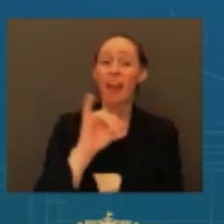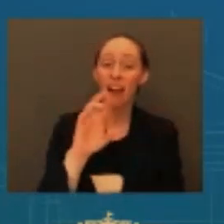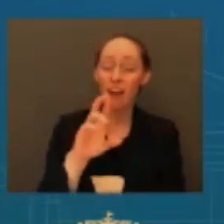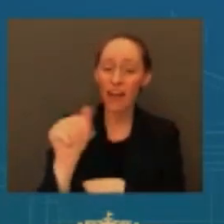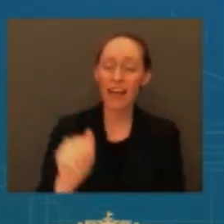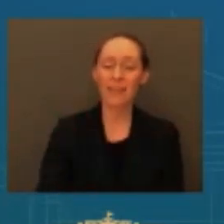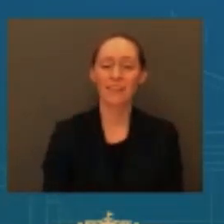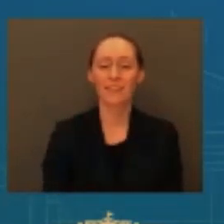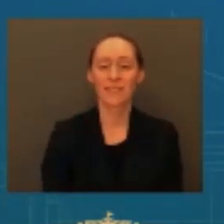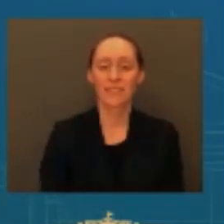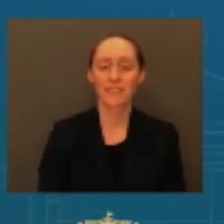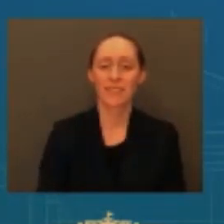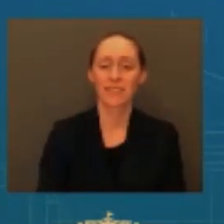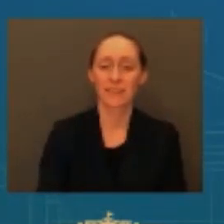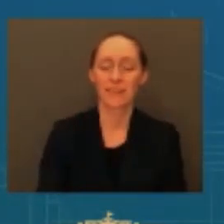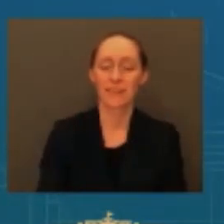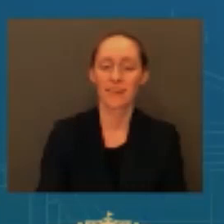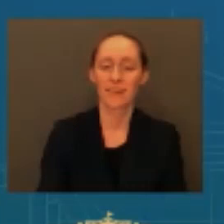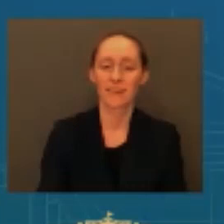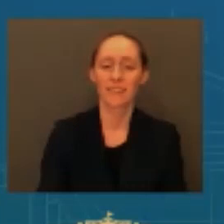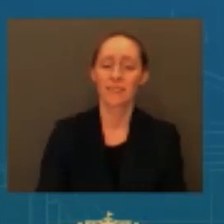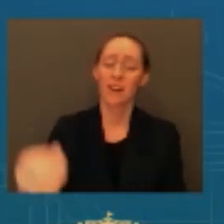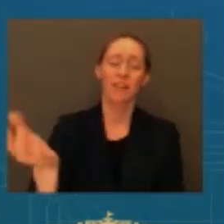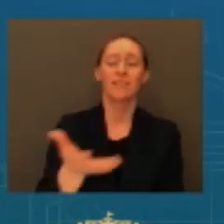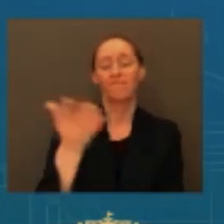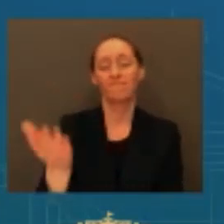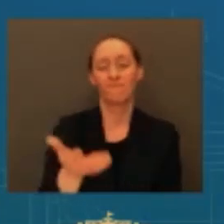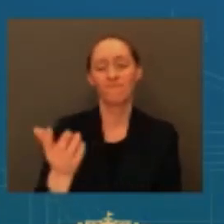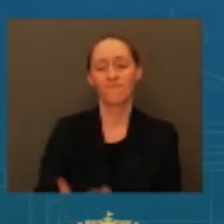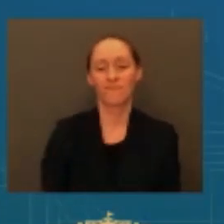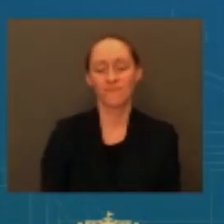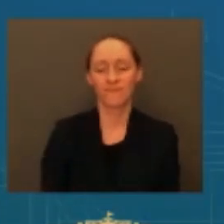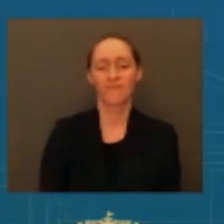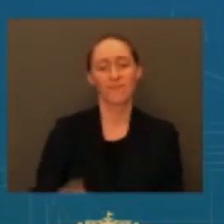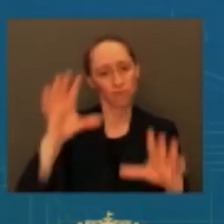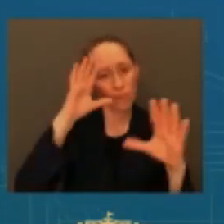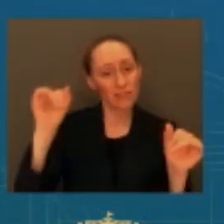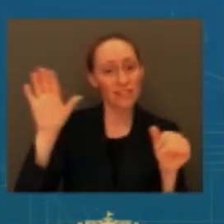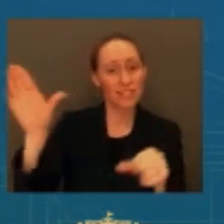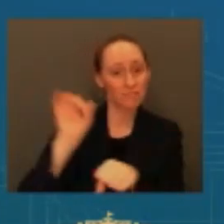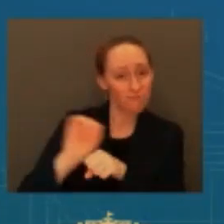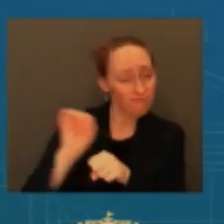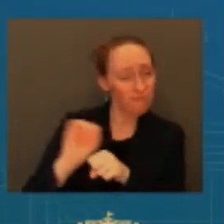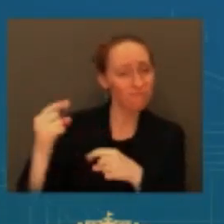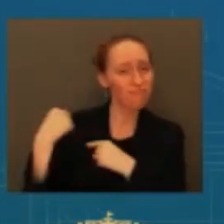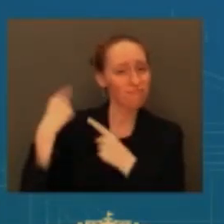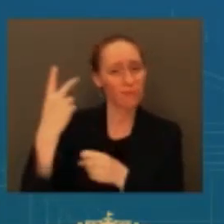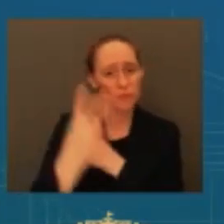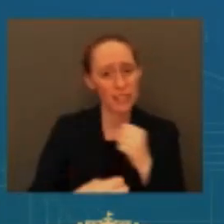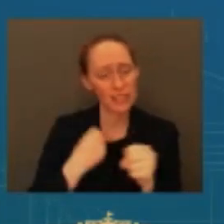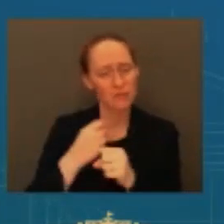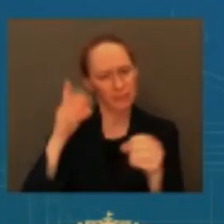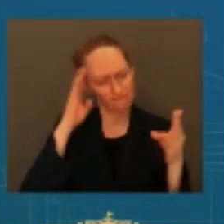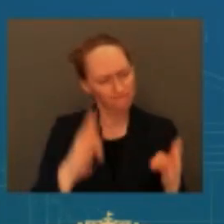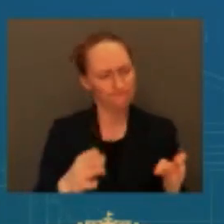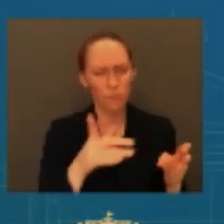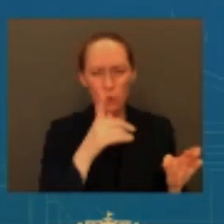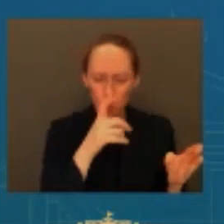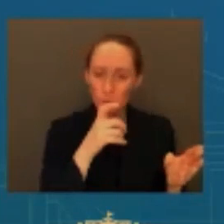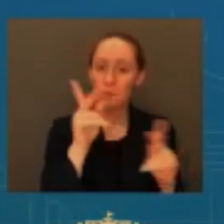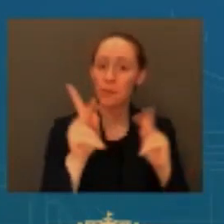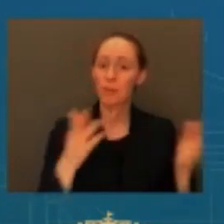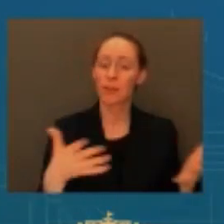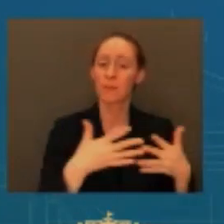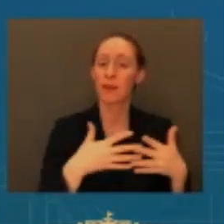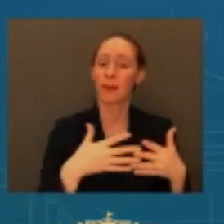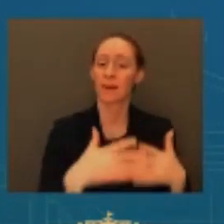costs. So the president has been in office for the last 2 years focusing on the American people. And, you know, we saw that. We saw what the American people had to